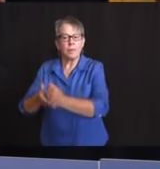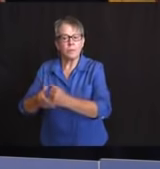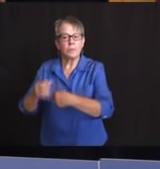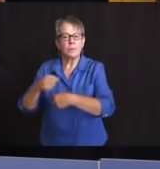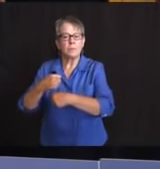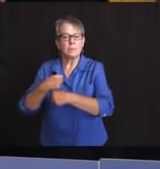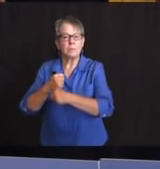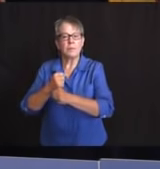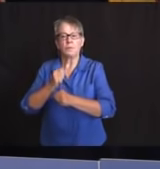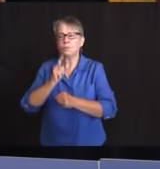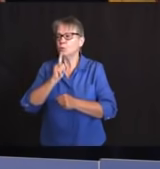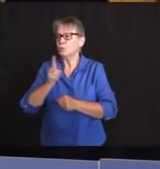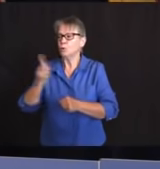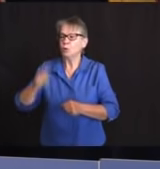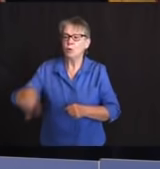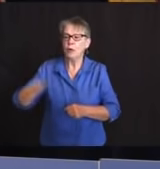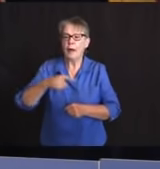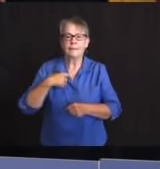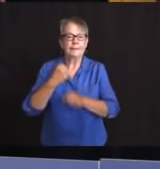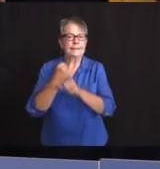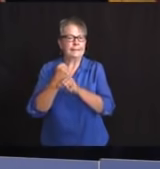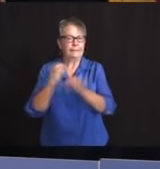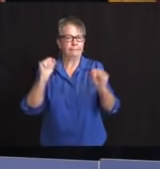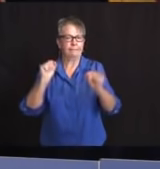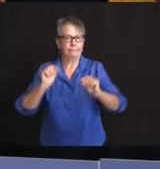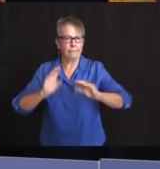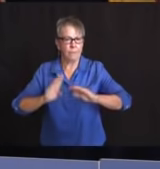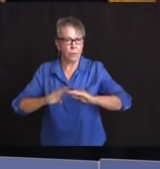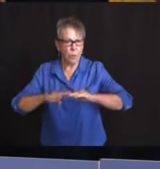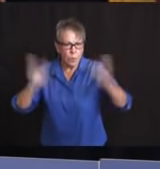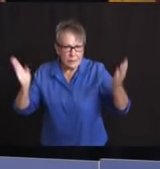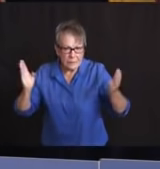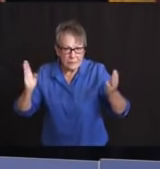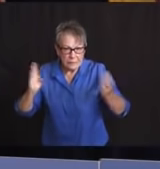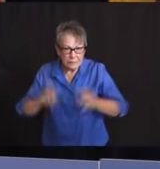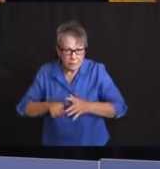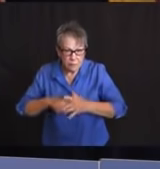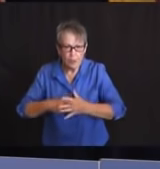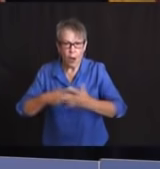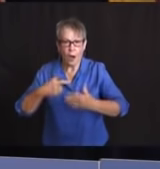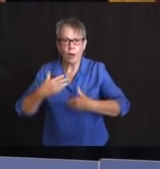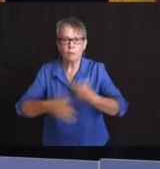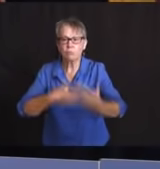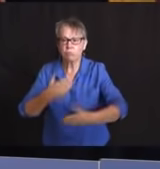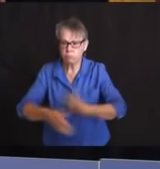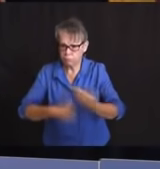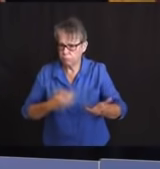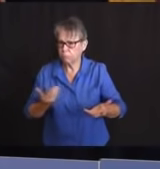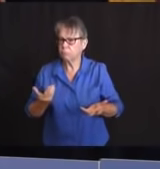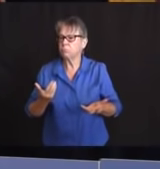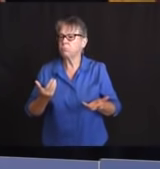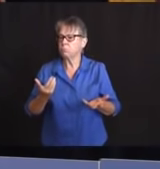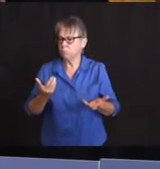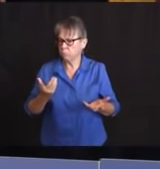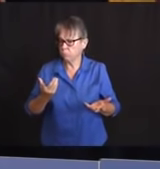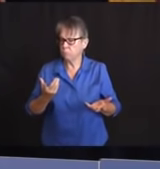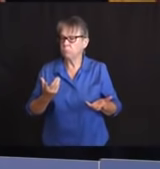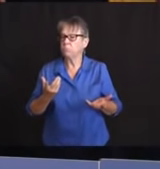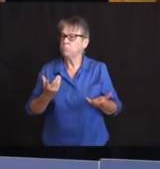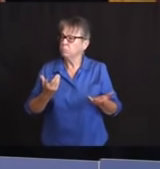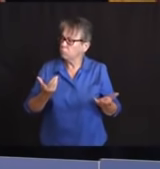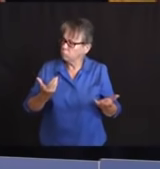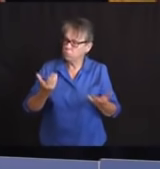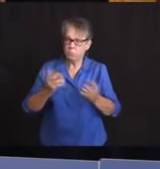and it is clear that this administration prioritizes education. And we're seeing the impacts of this investment that it's having on our